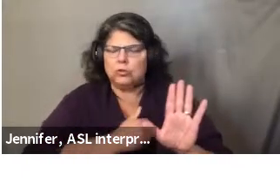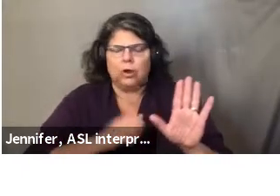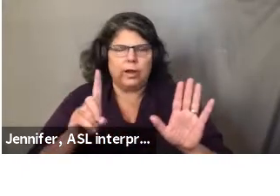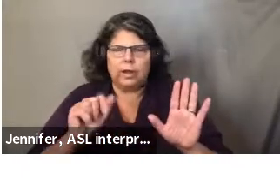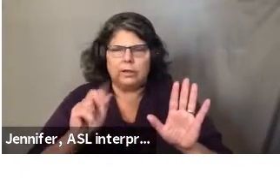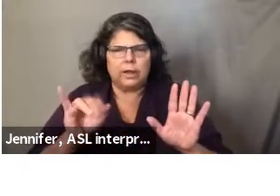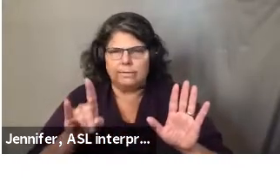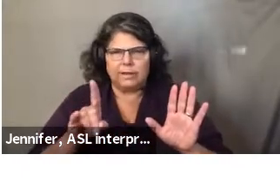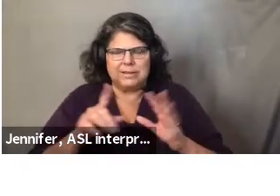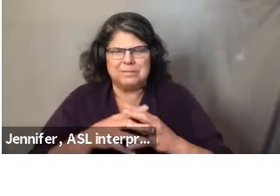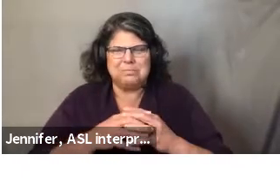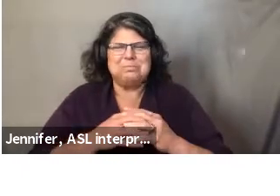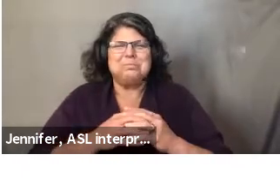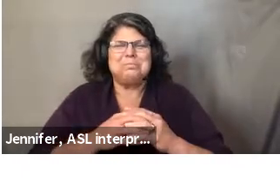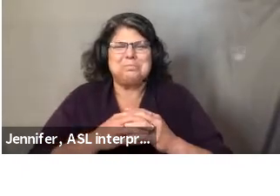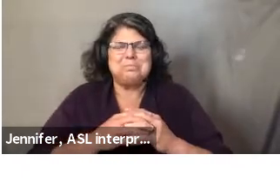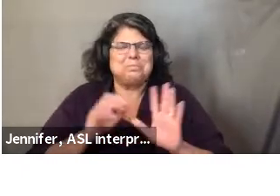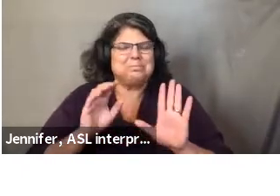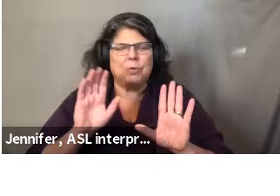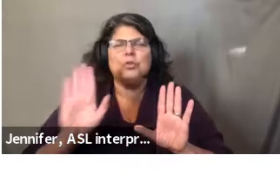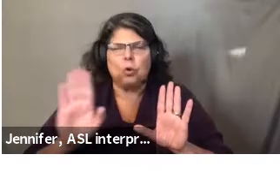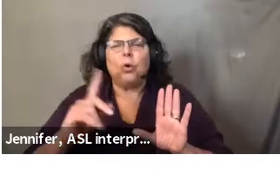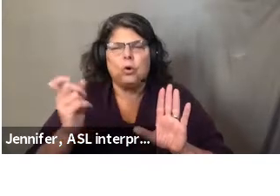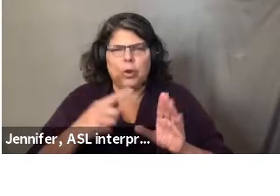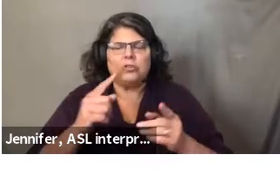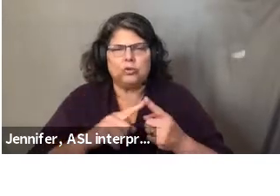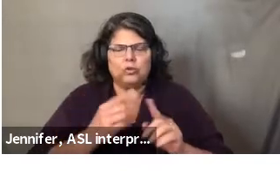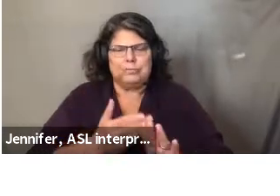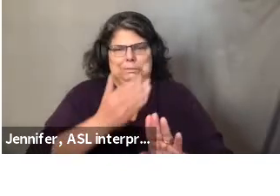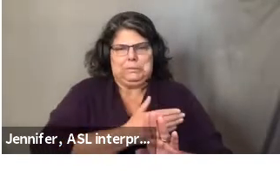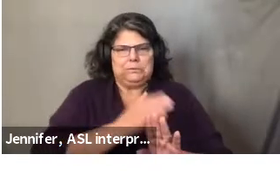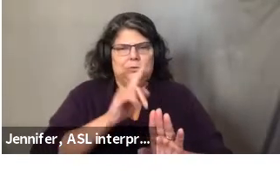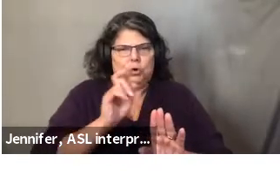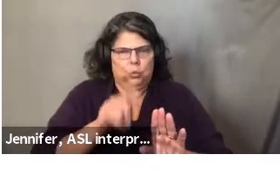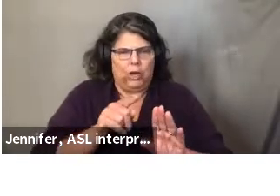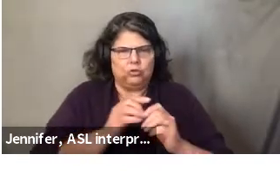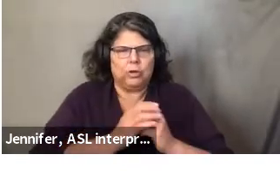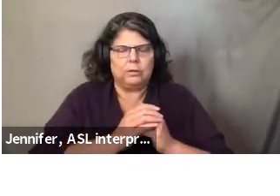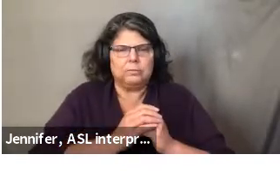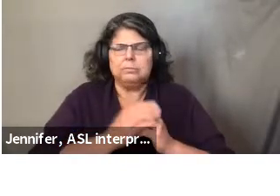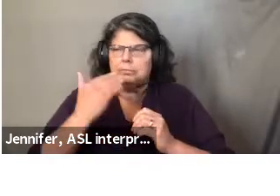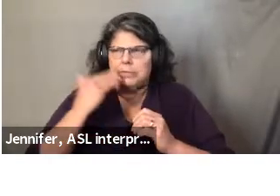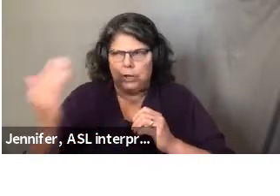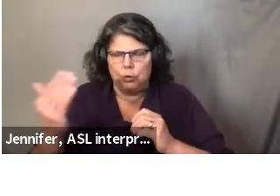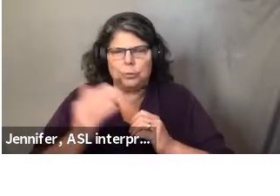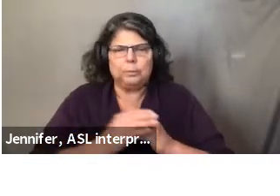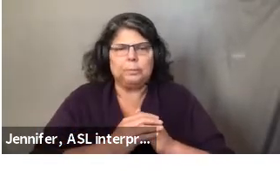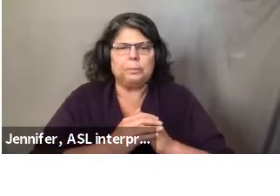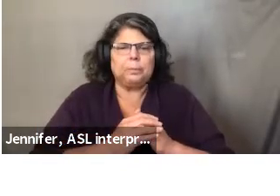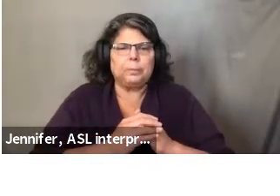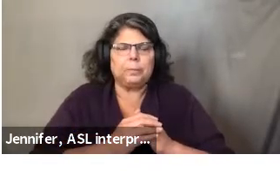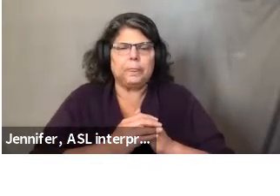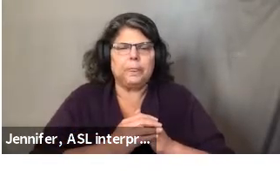is your question to the earlier question and answering that. So thank you.